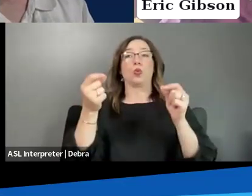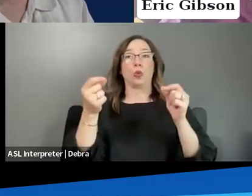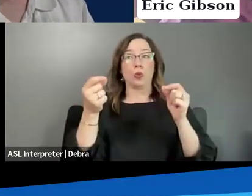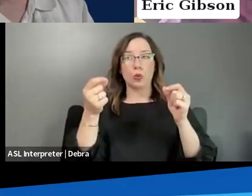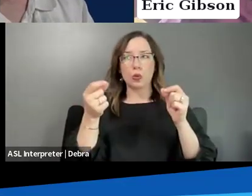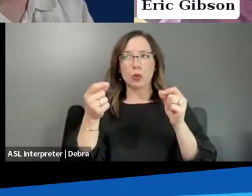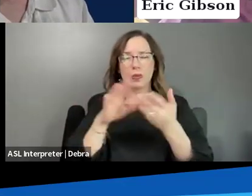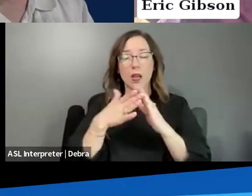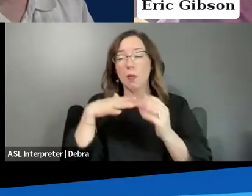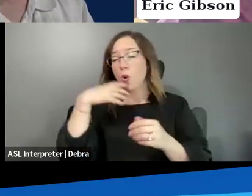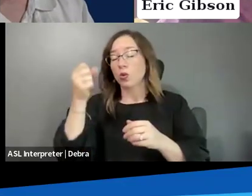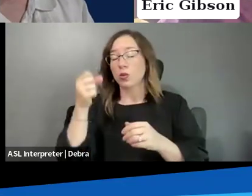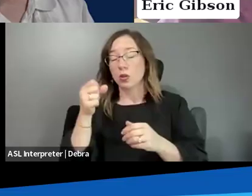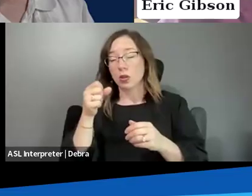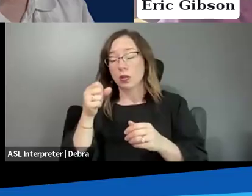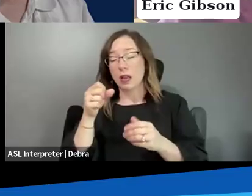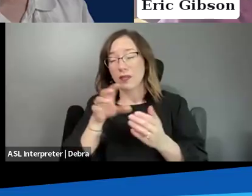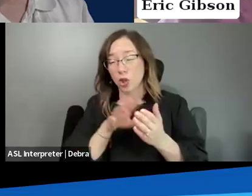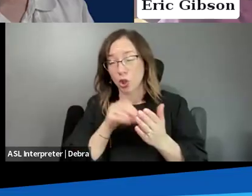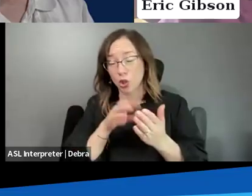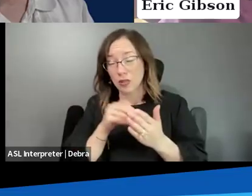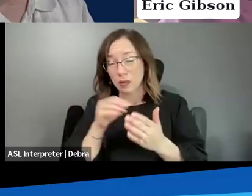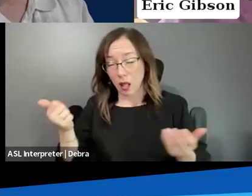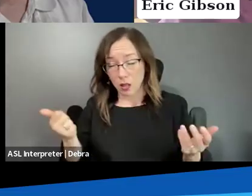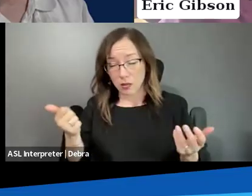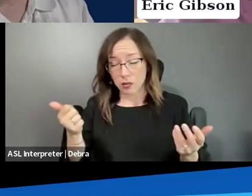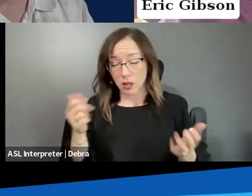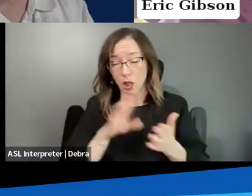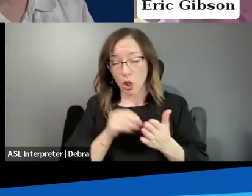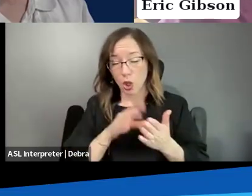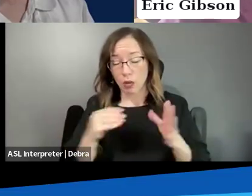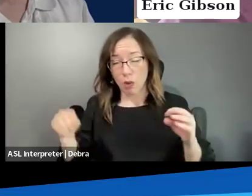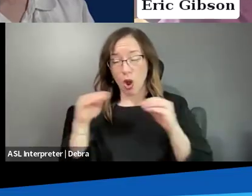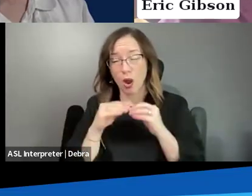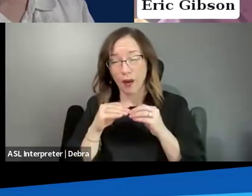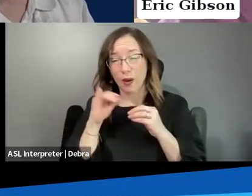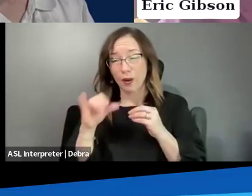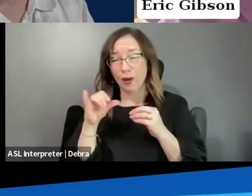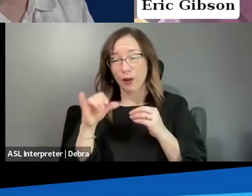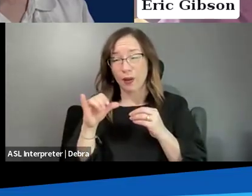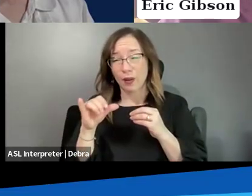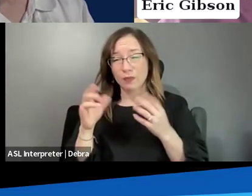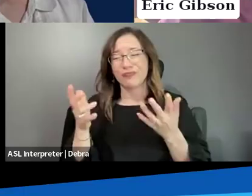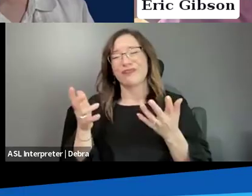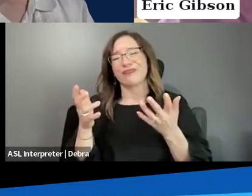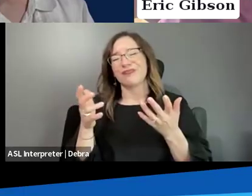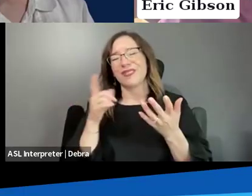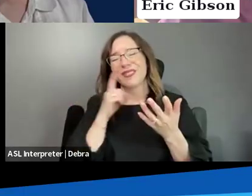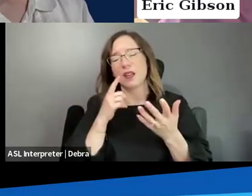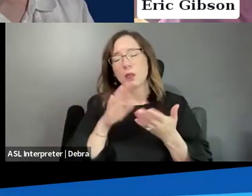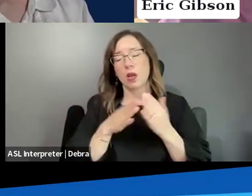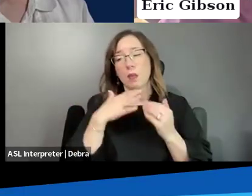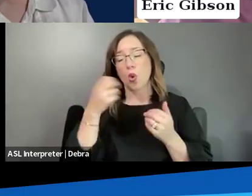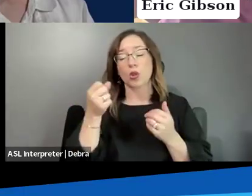when you're older, you're like, I have to learn something else. I have to learn, it's kind of like, I don't know. I just think when you're older, you're like,